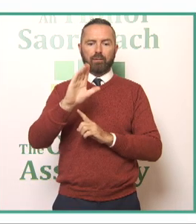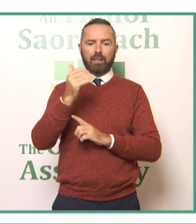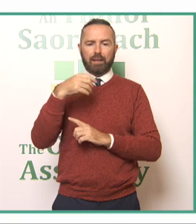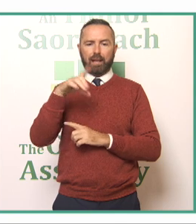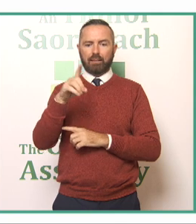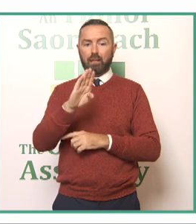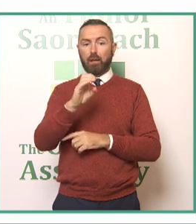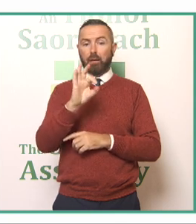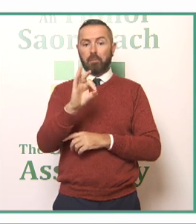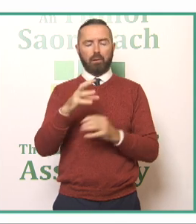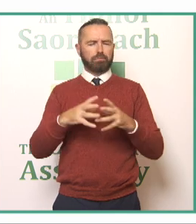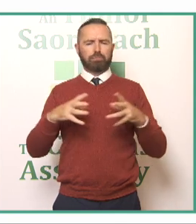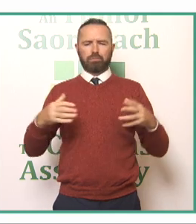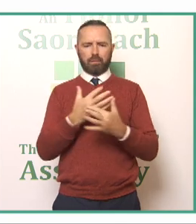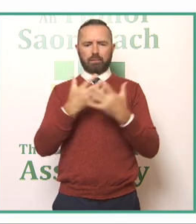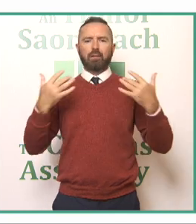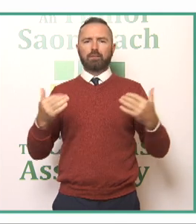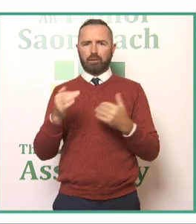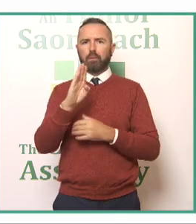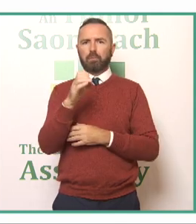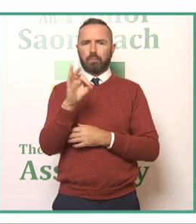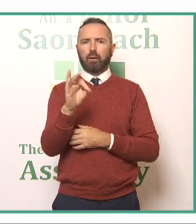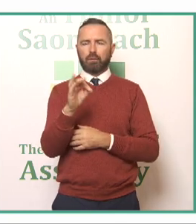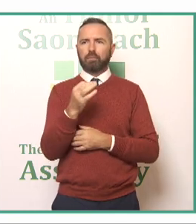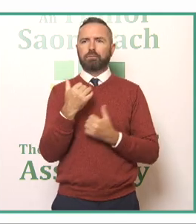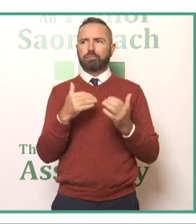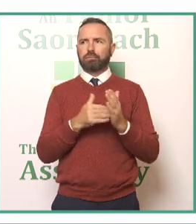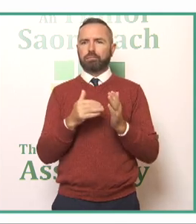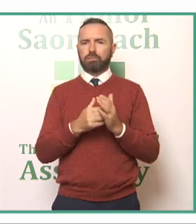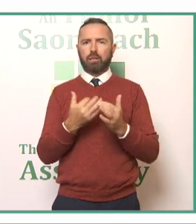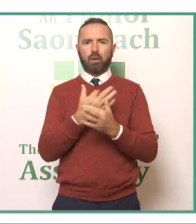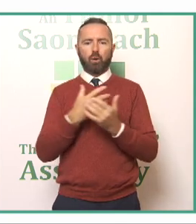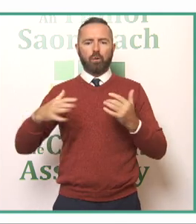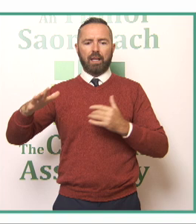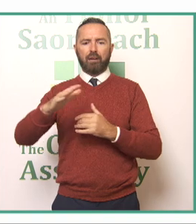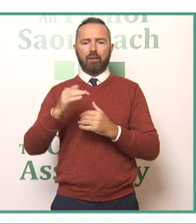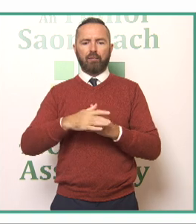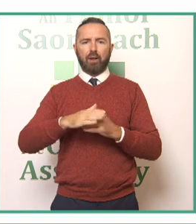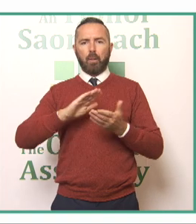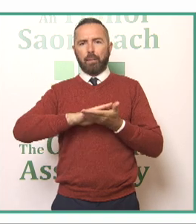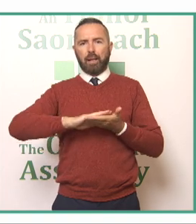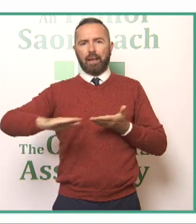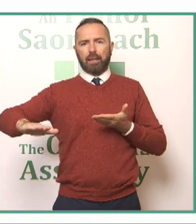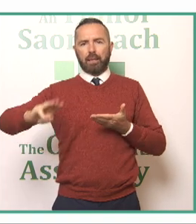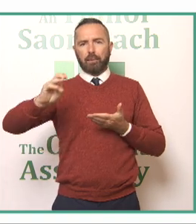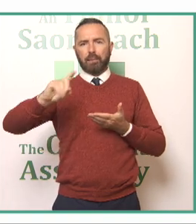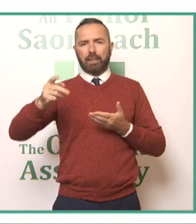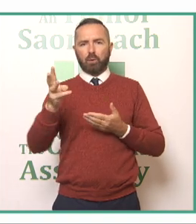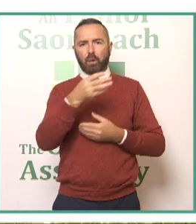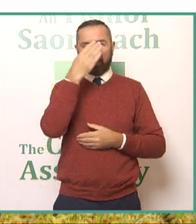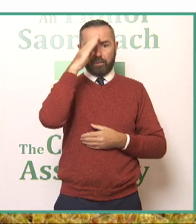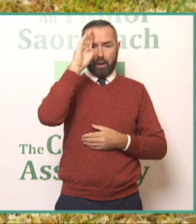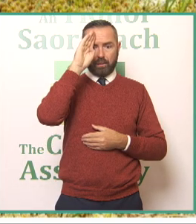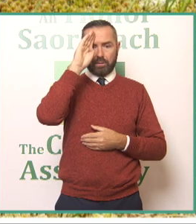bogs are quite extensive, and here we have vast areas of blanket peatlands in the west of Ireland. And I